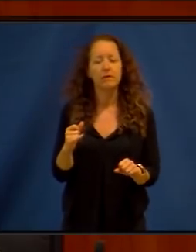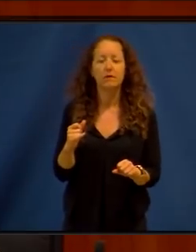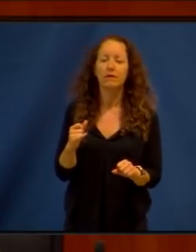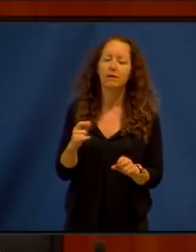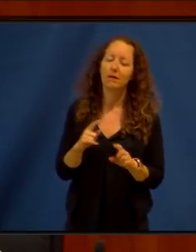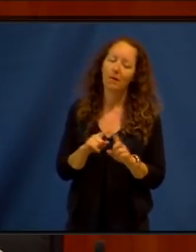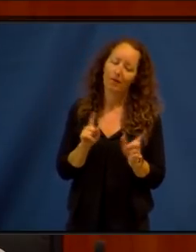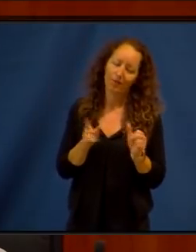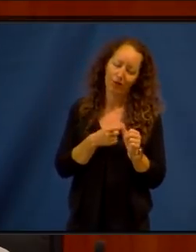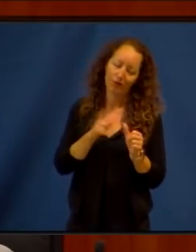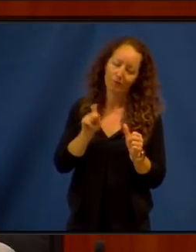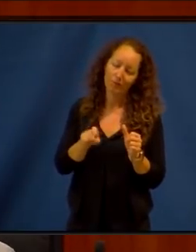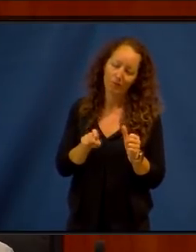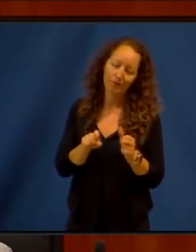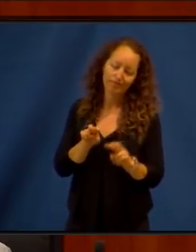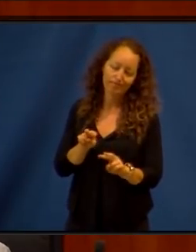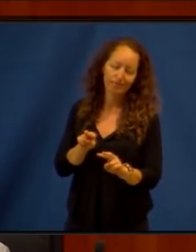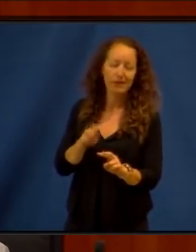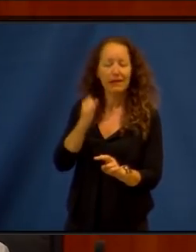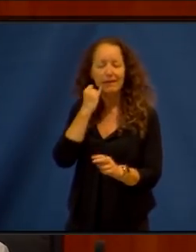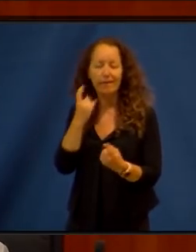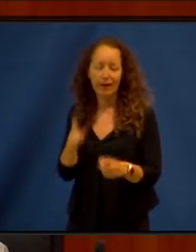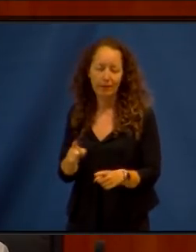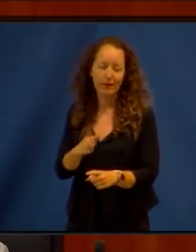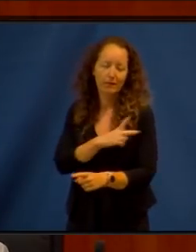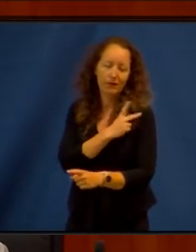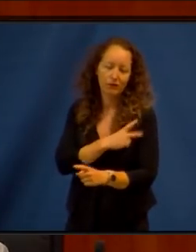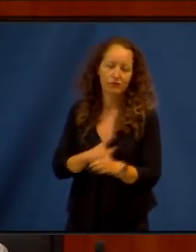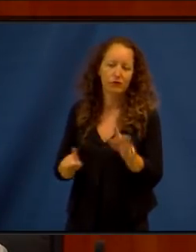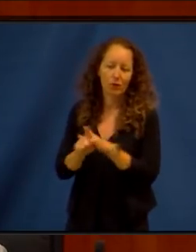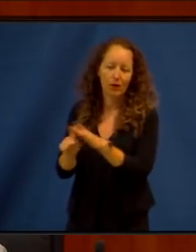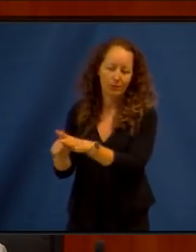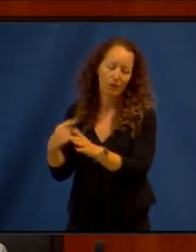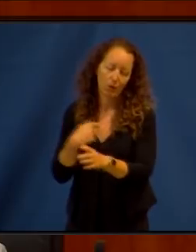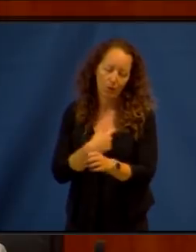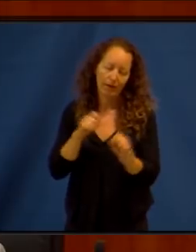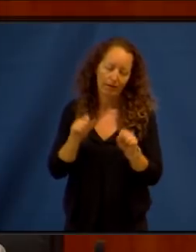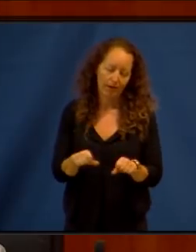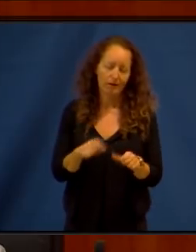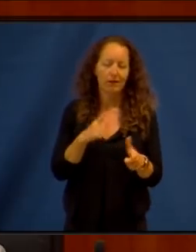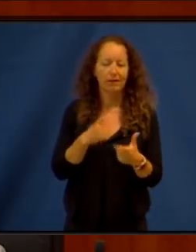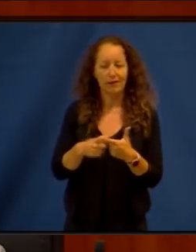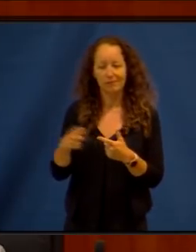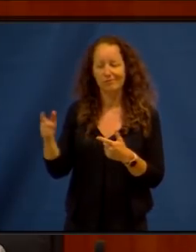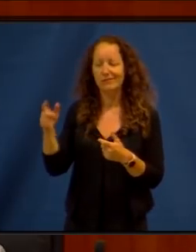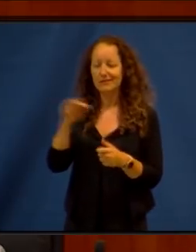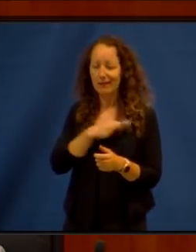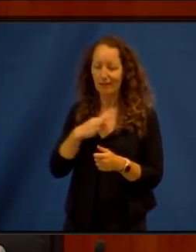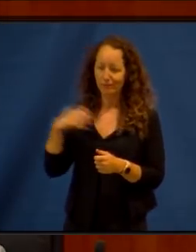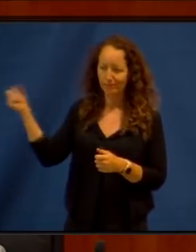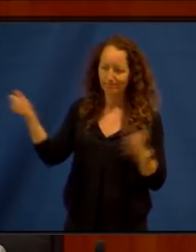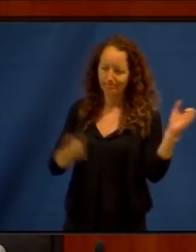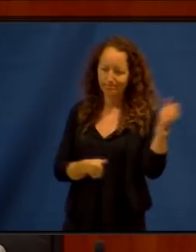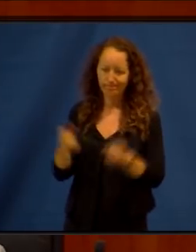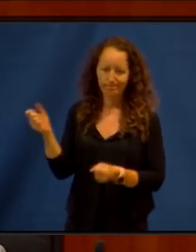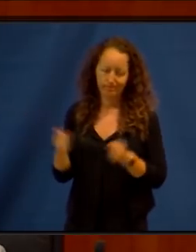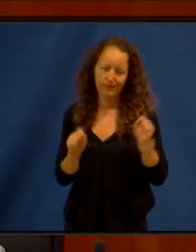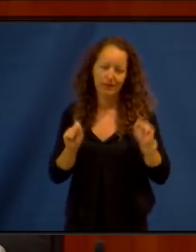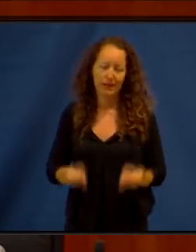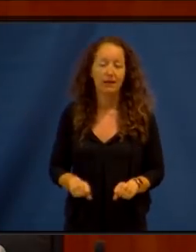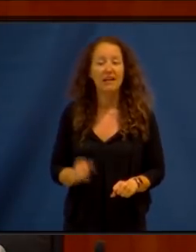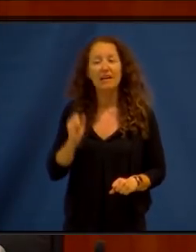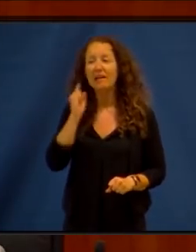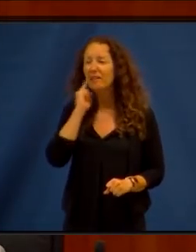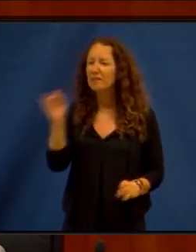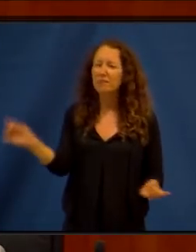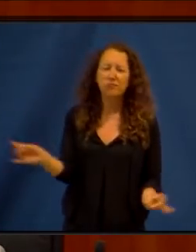those beds and staff to take care of the patients that would be there. If worse came to worse, and I know most